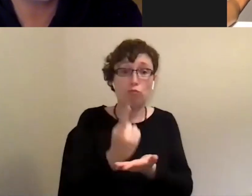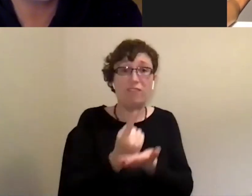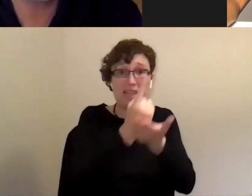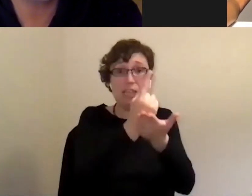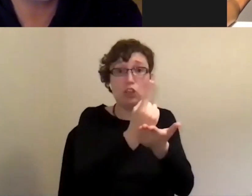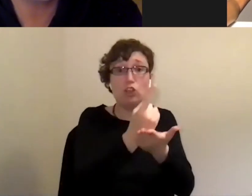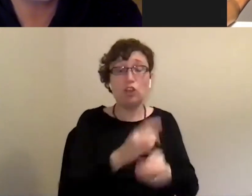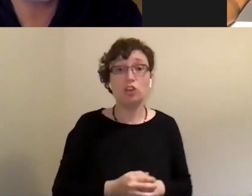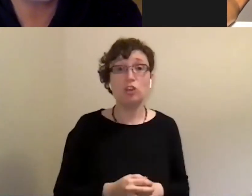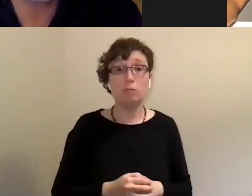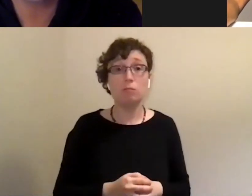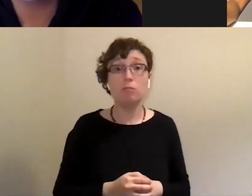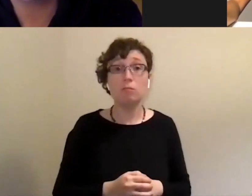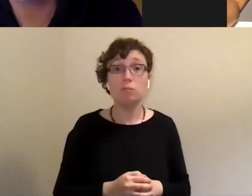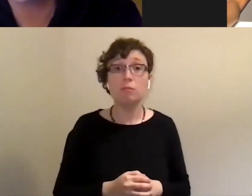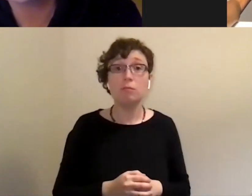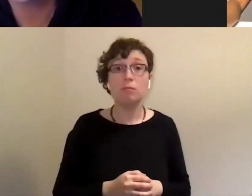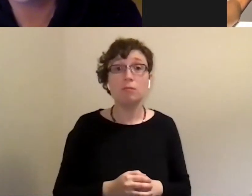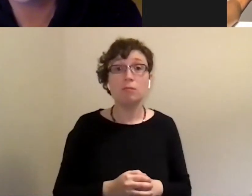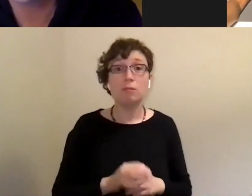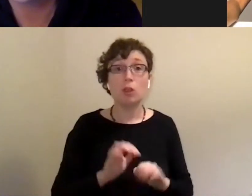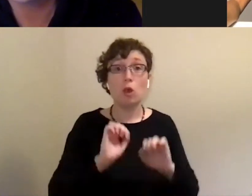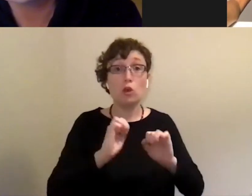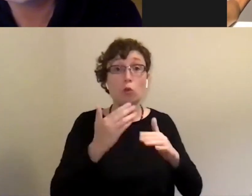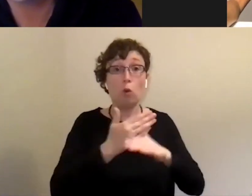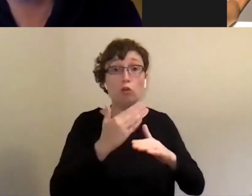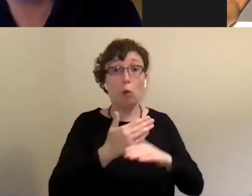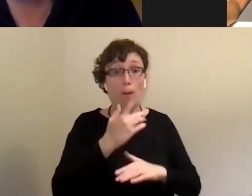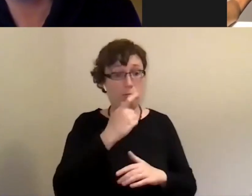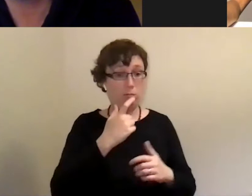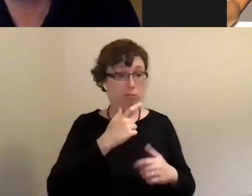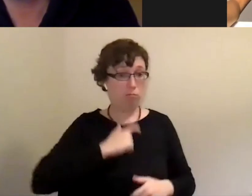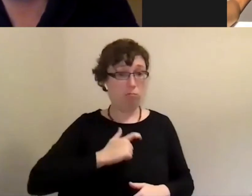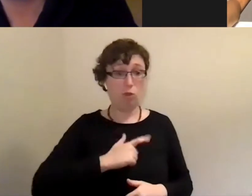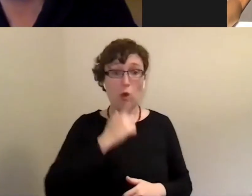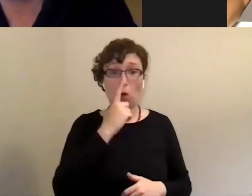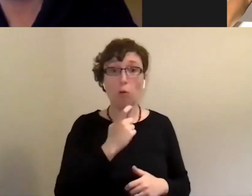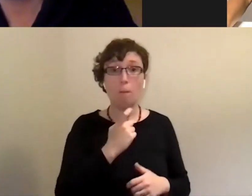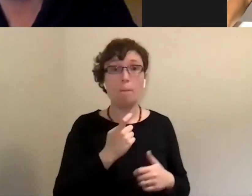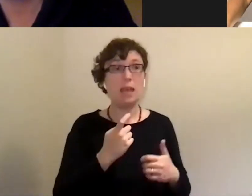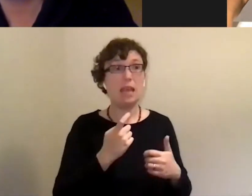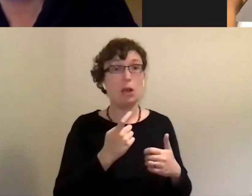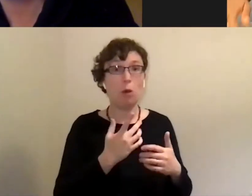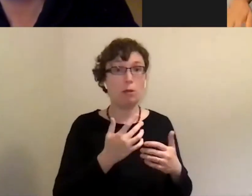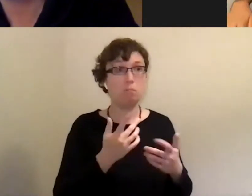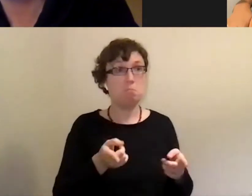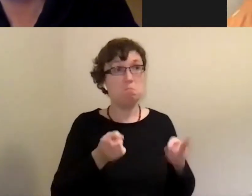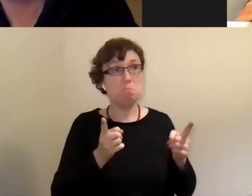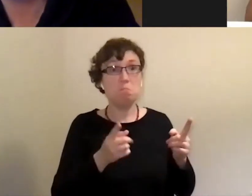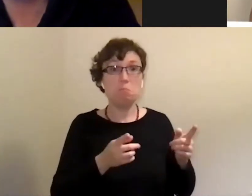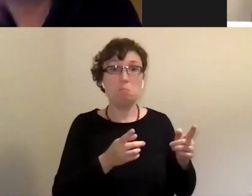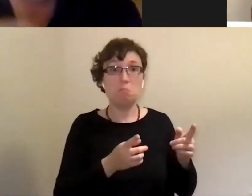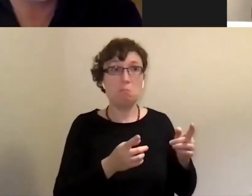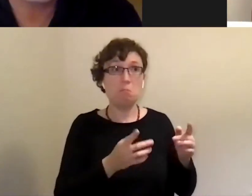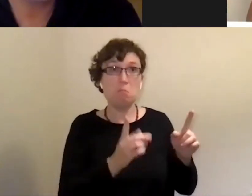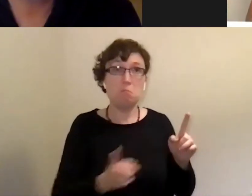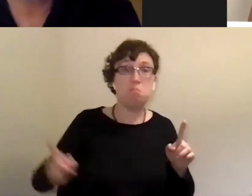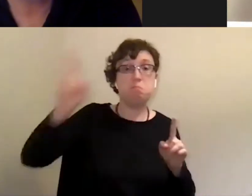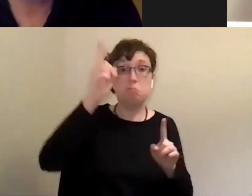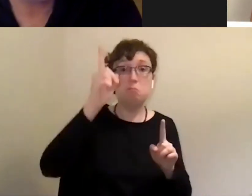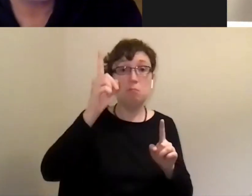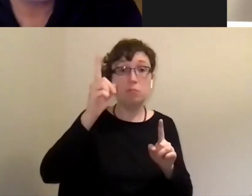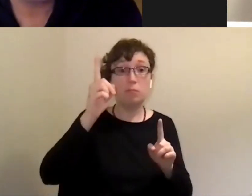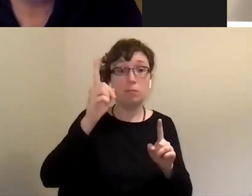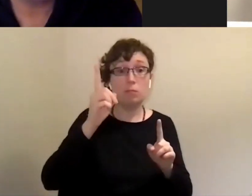job role, take a stand and say something, because your voice will be heard a lot easier. Use the privilege that you have in